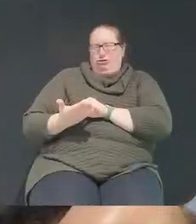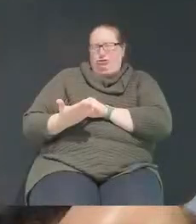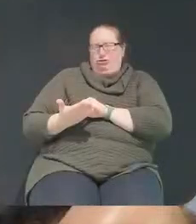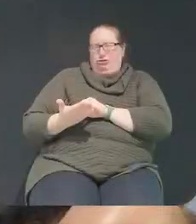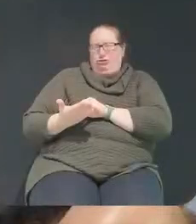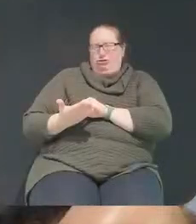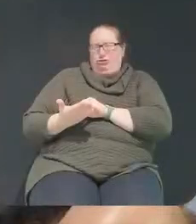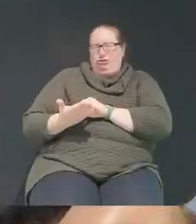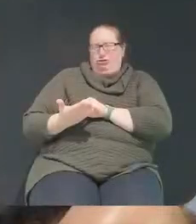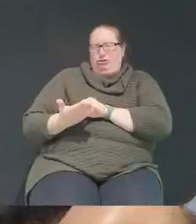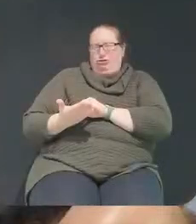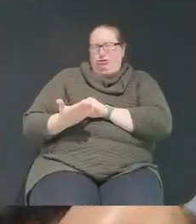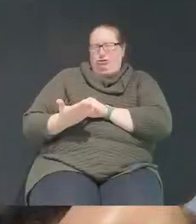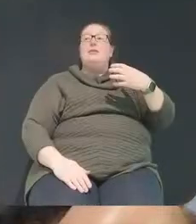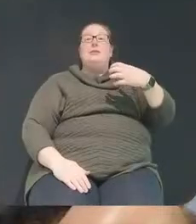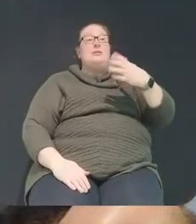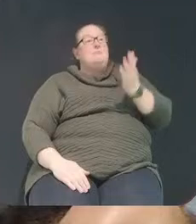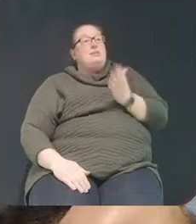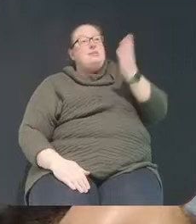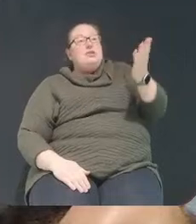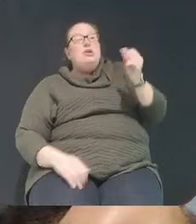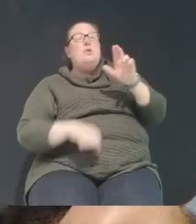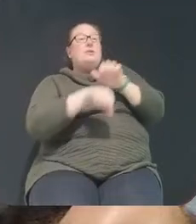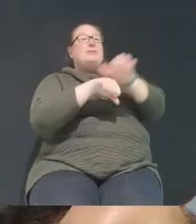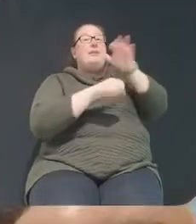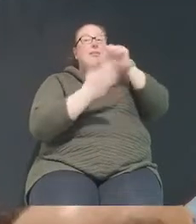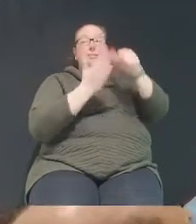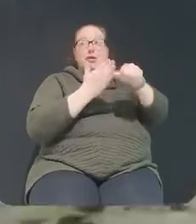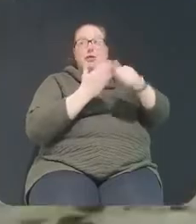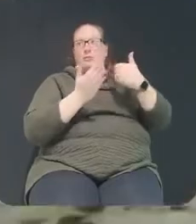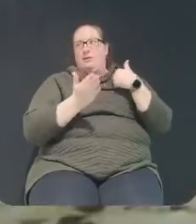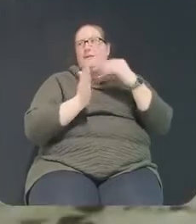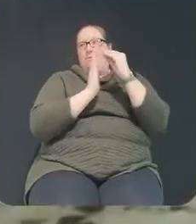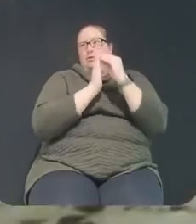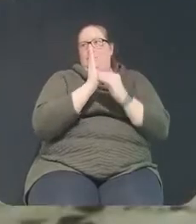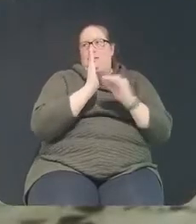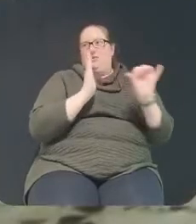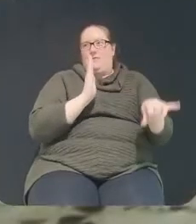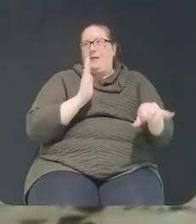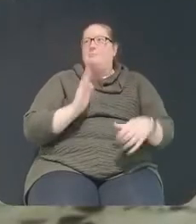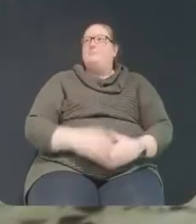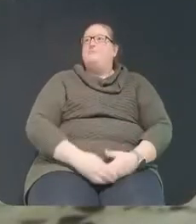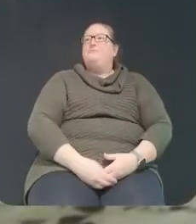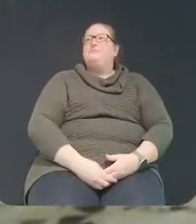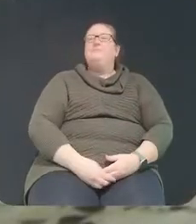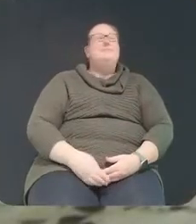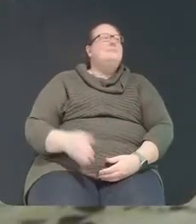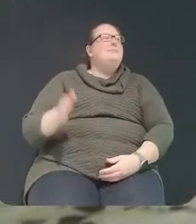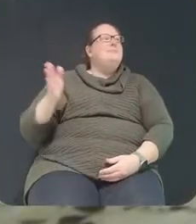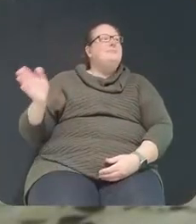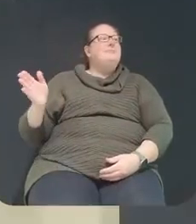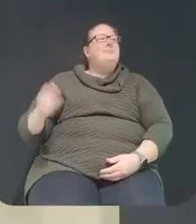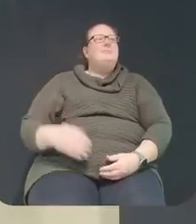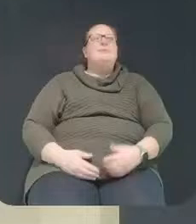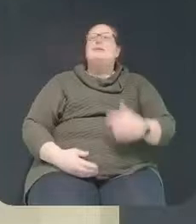petitioning or sending a letter, we would have evidence of that.